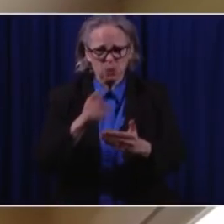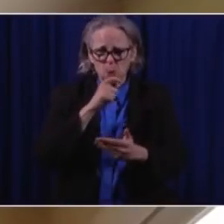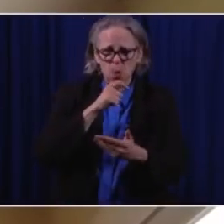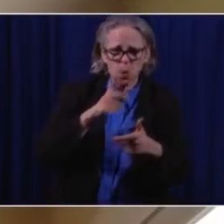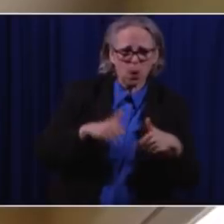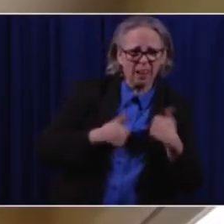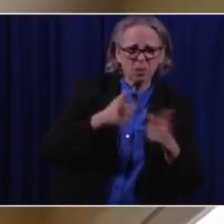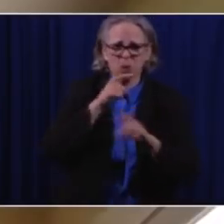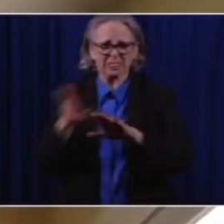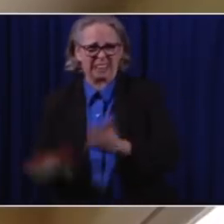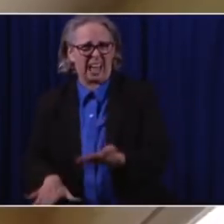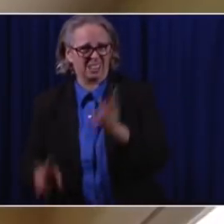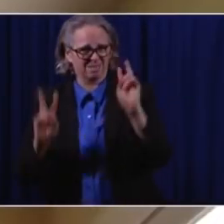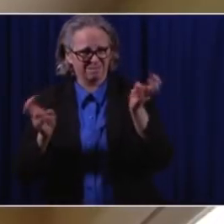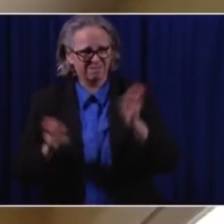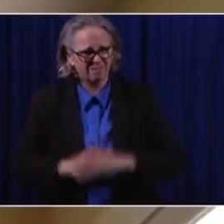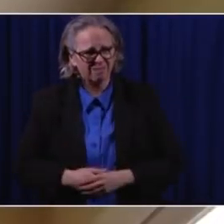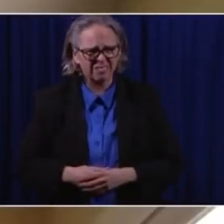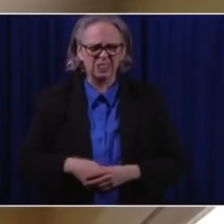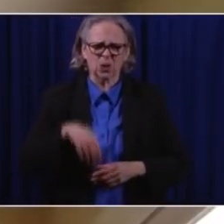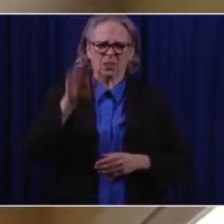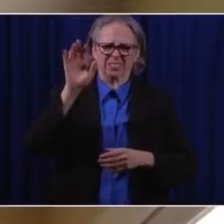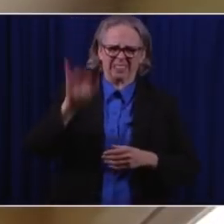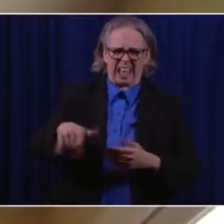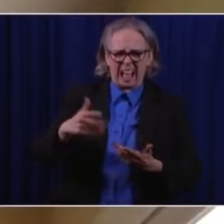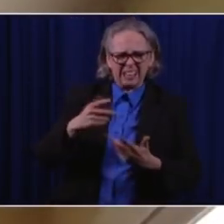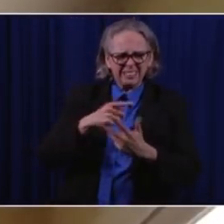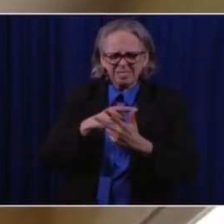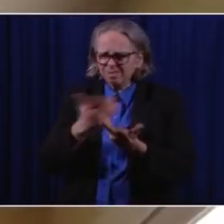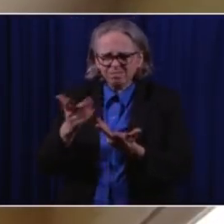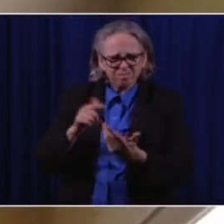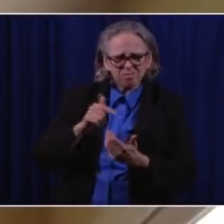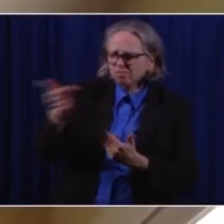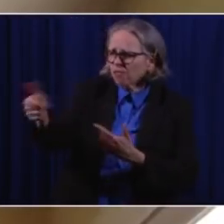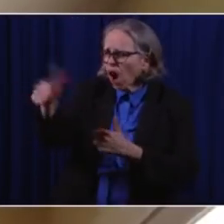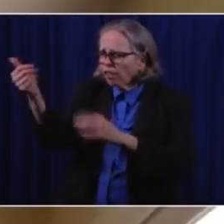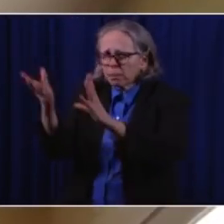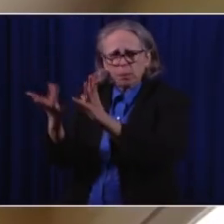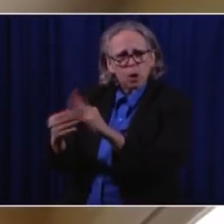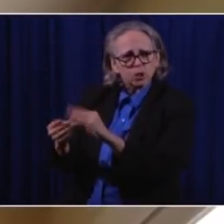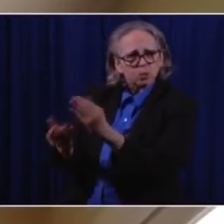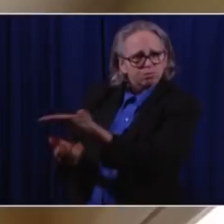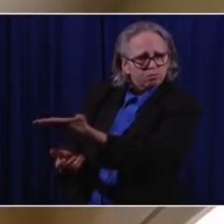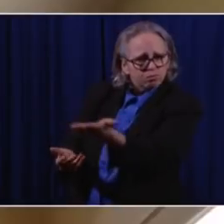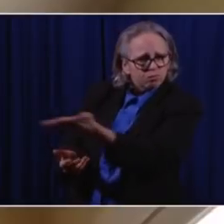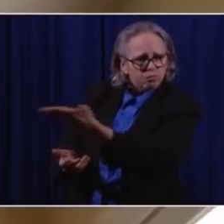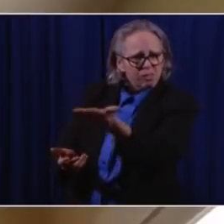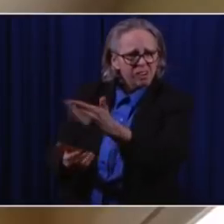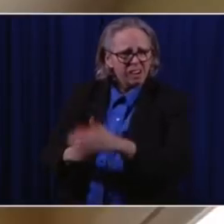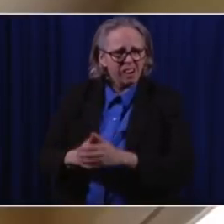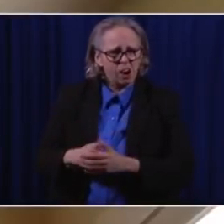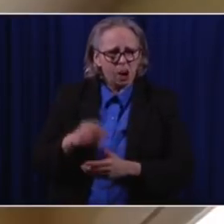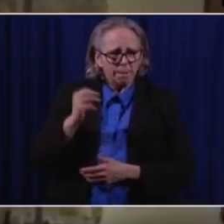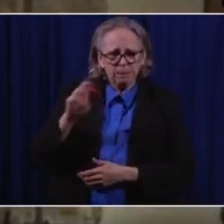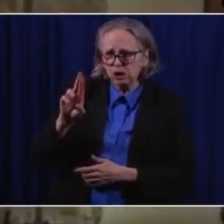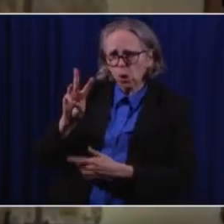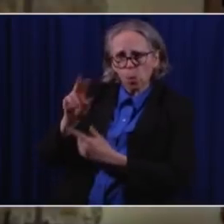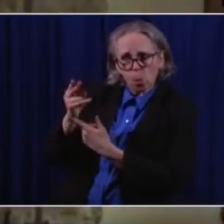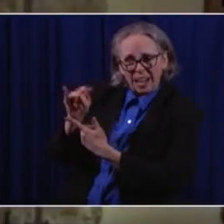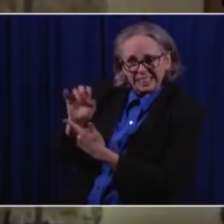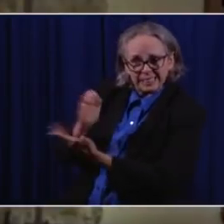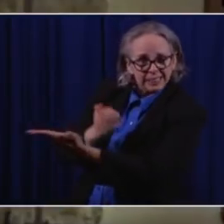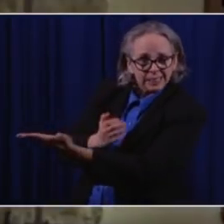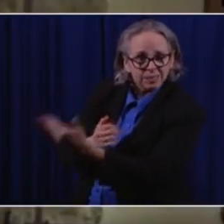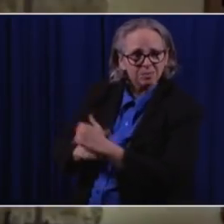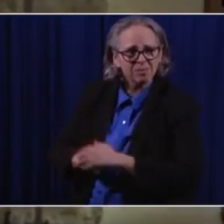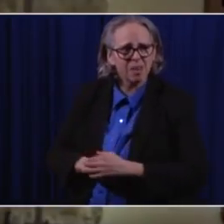are today at the front lines a chance to speak. Maybe Mr. White. Yeah, sure. Thanks,